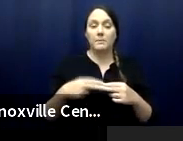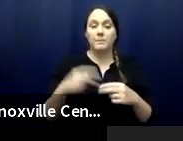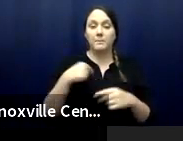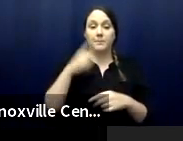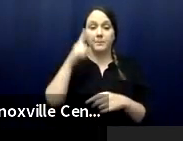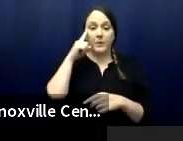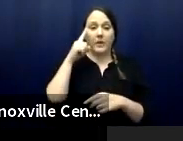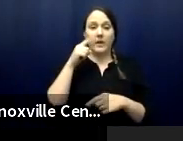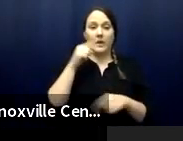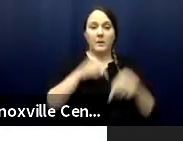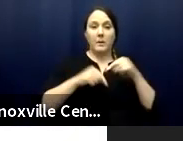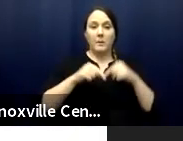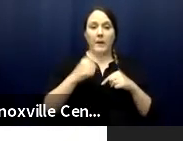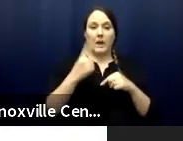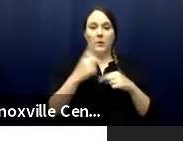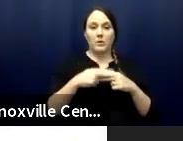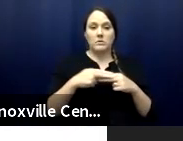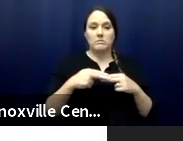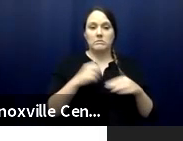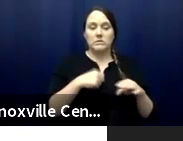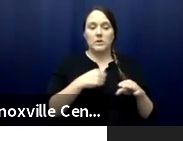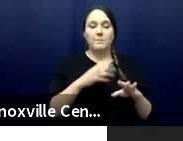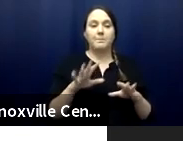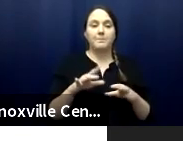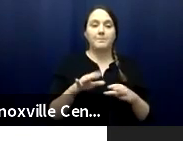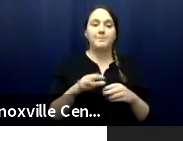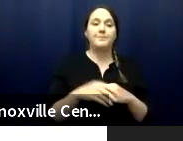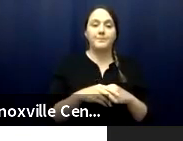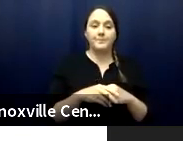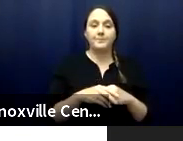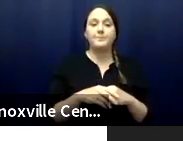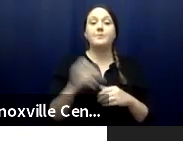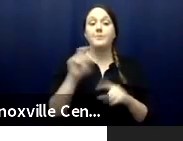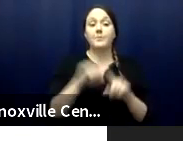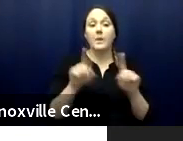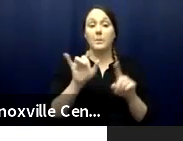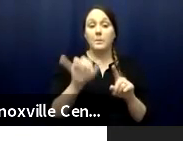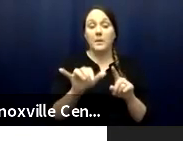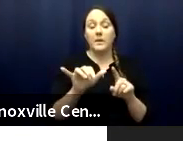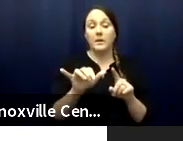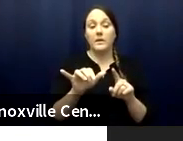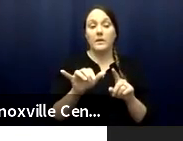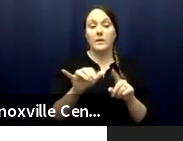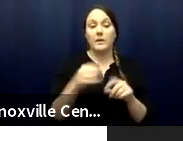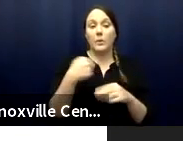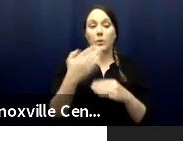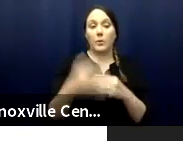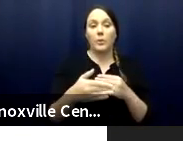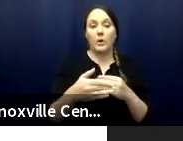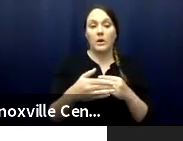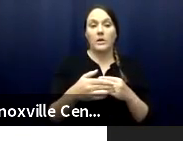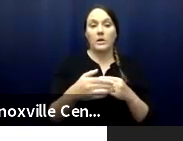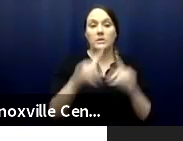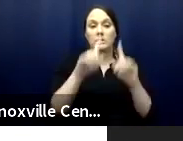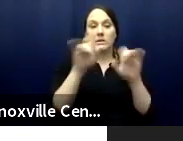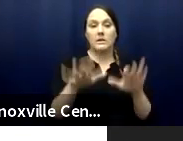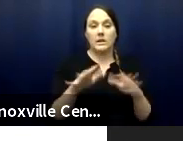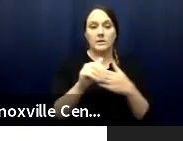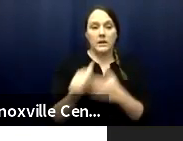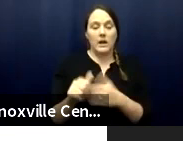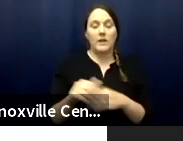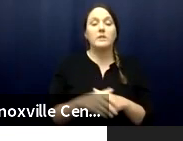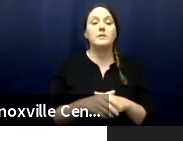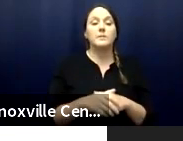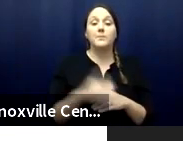can go back one. I believe that is my, yeah. So, but that actually move one forward to the testing guidance. So